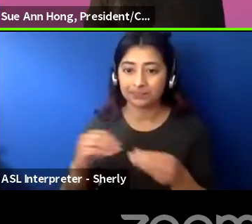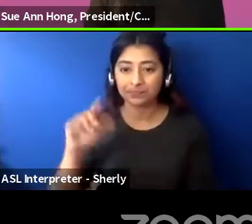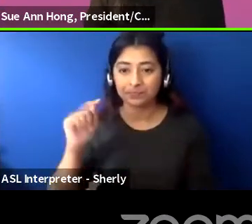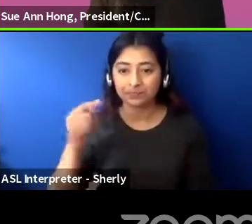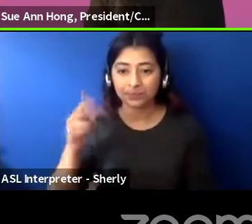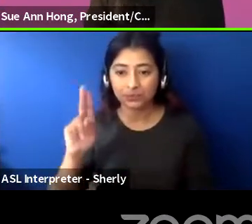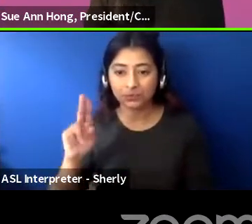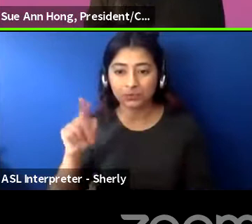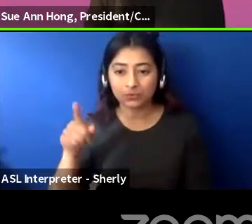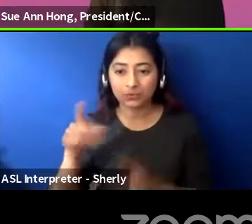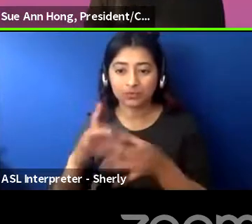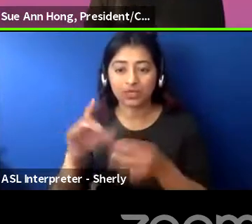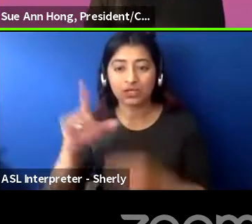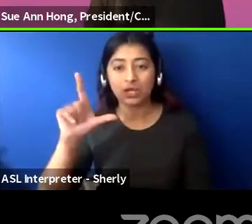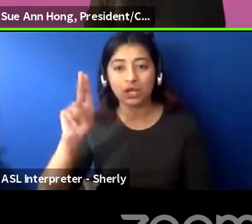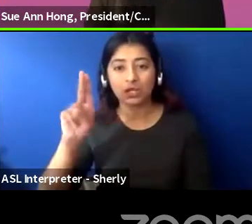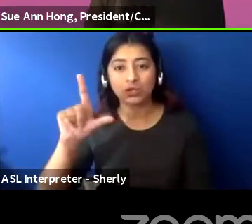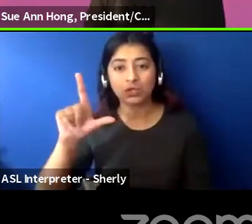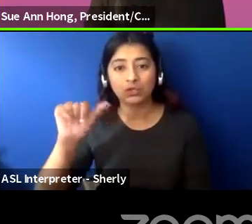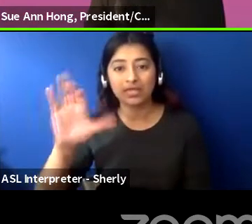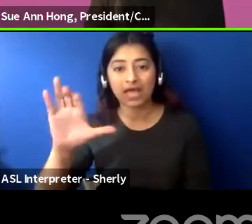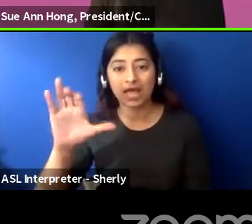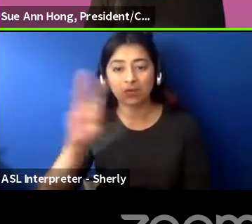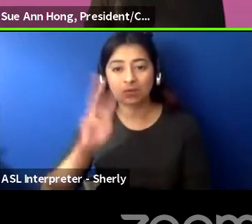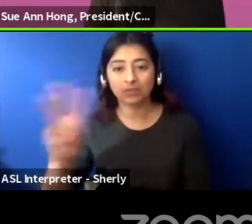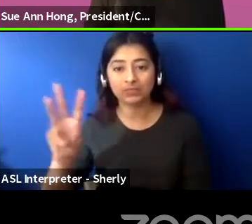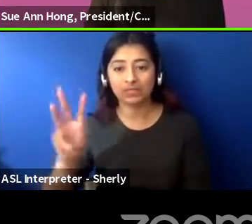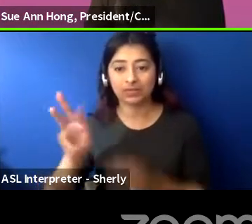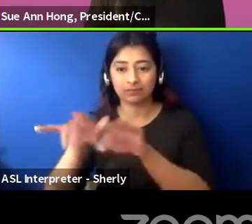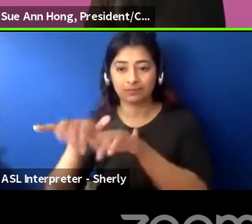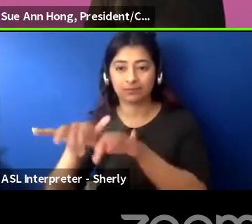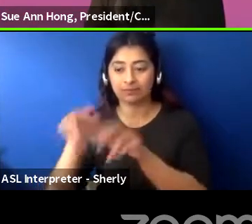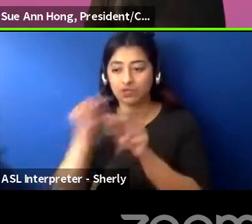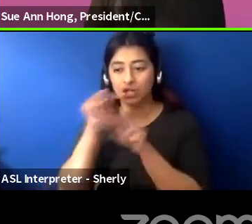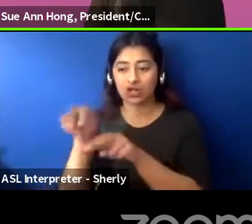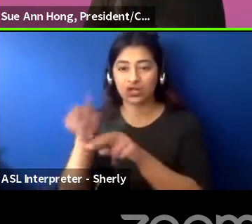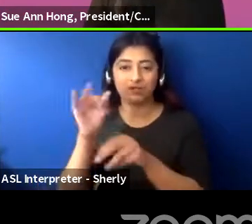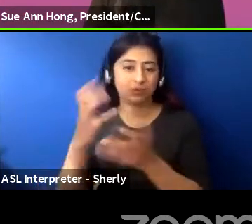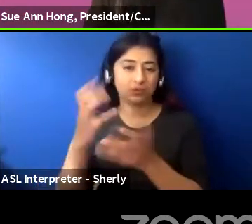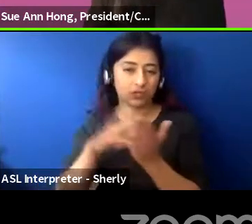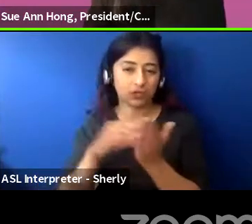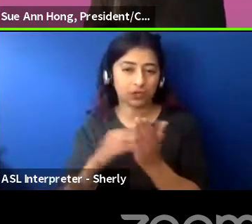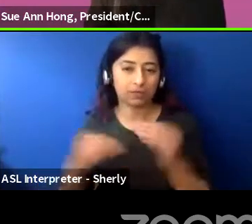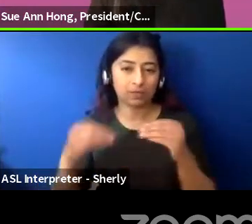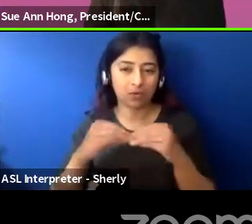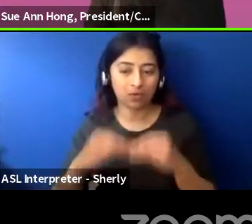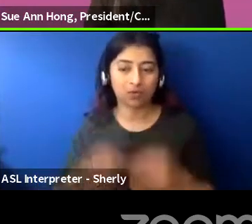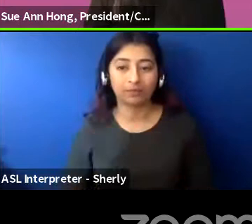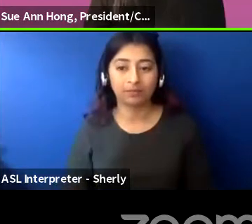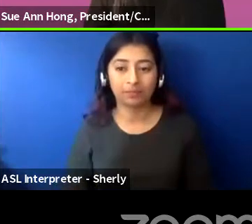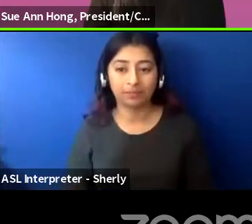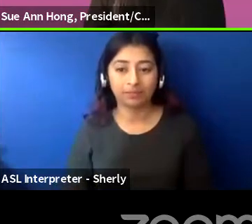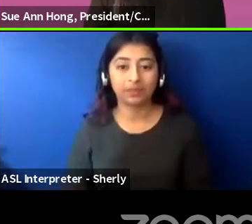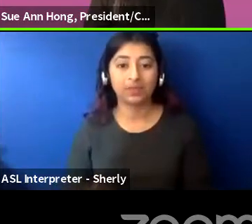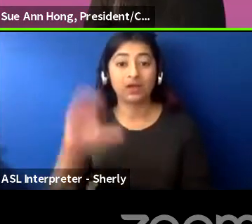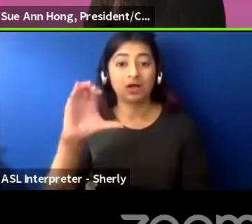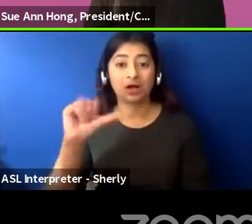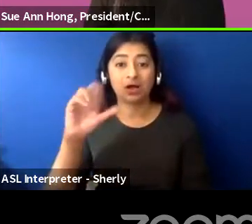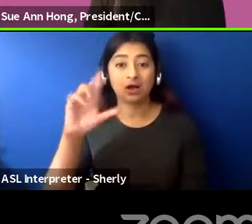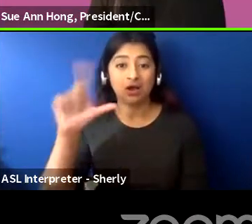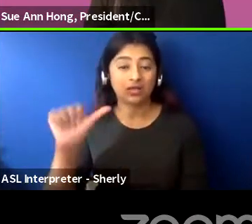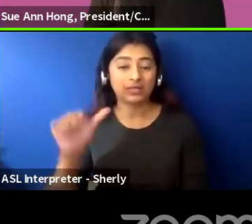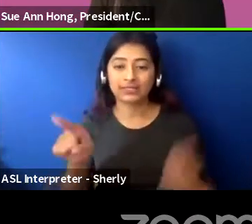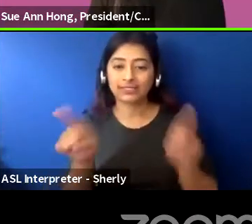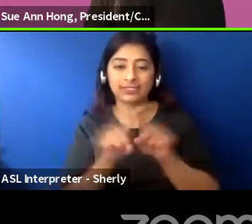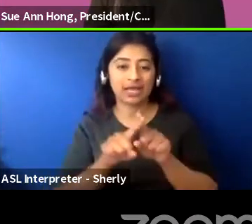session, LULAC's website, in case you're interested in learning more. And then Carla, I'm going to ask the same thing for the Boys